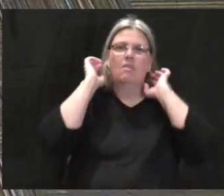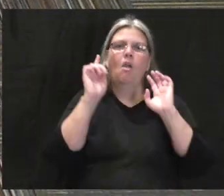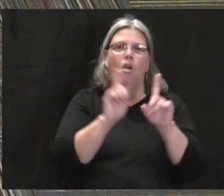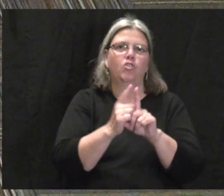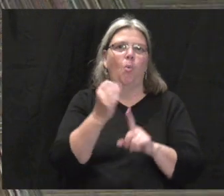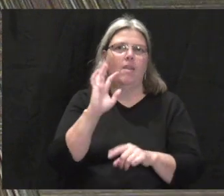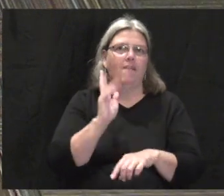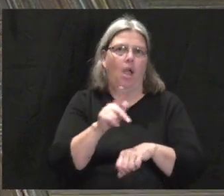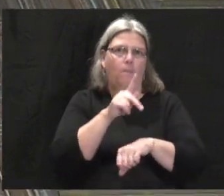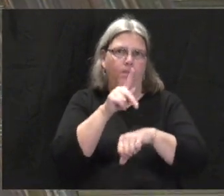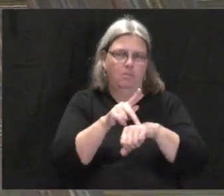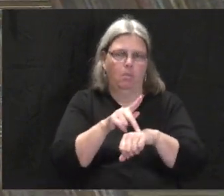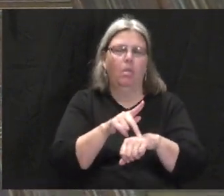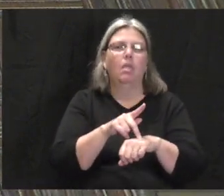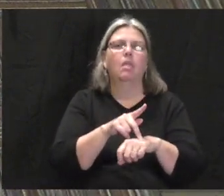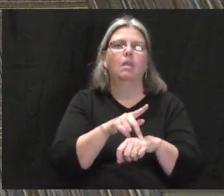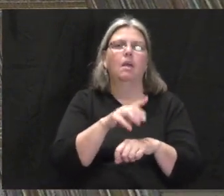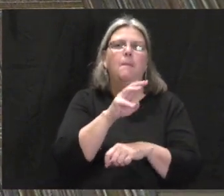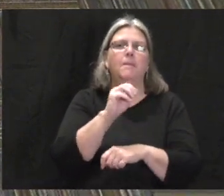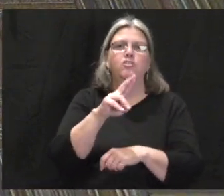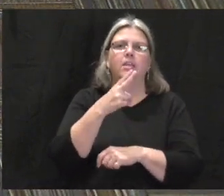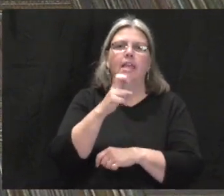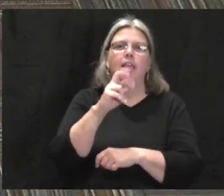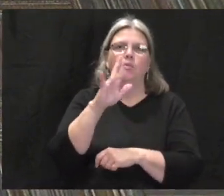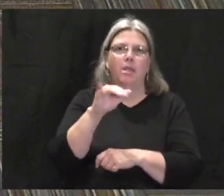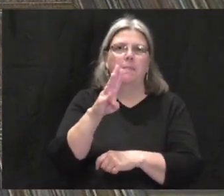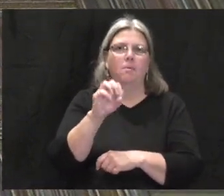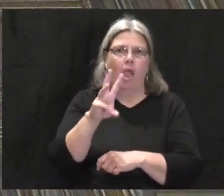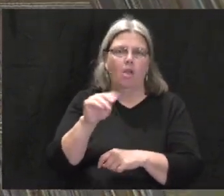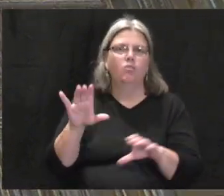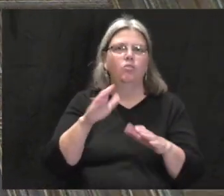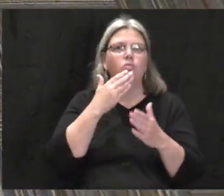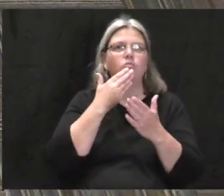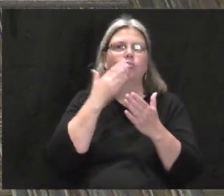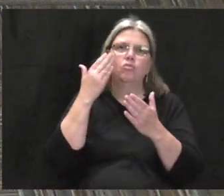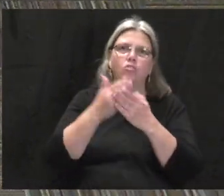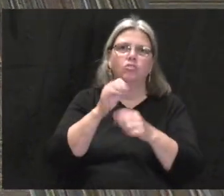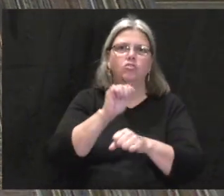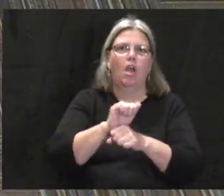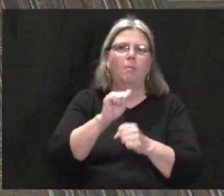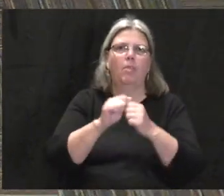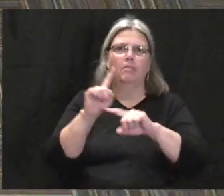doing, Mr. Andrew Brown, doing a great job with restorative practices and